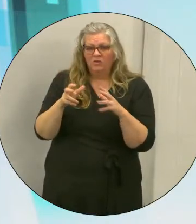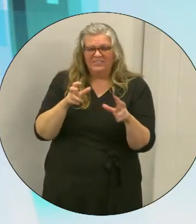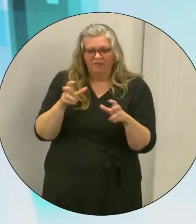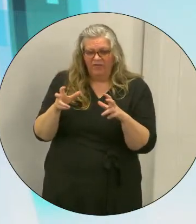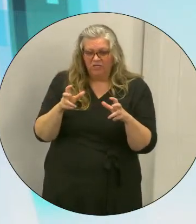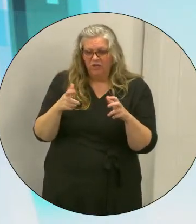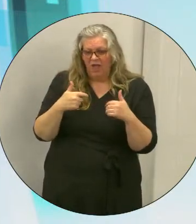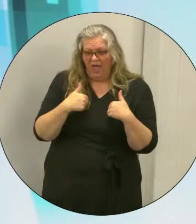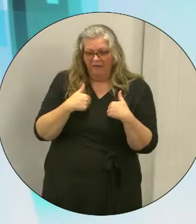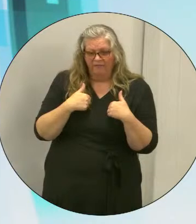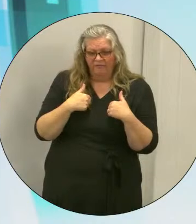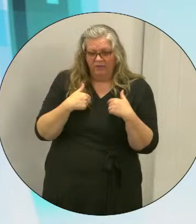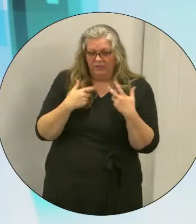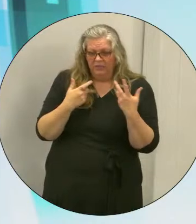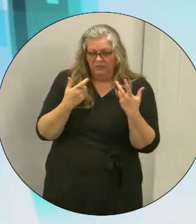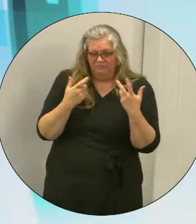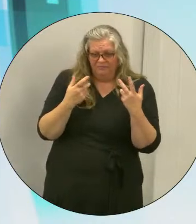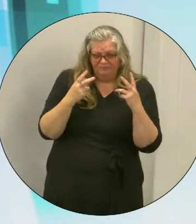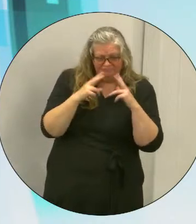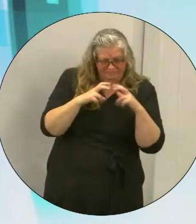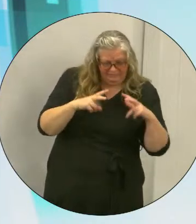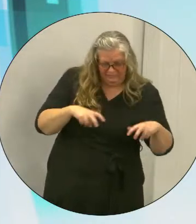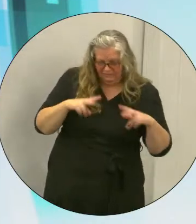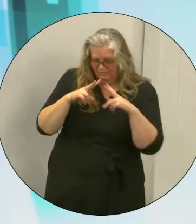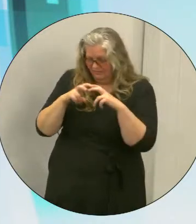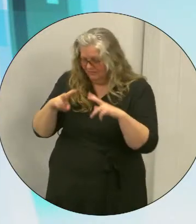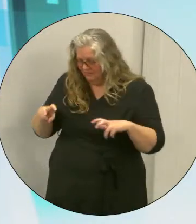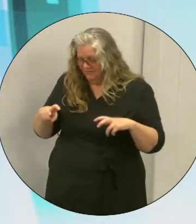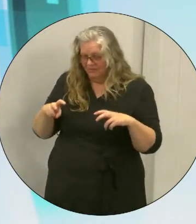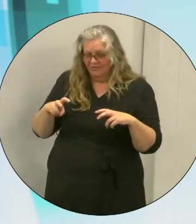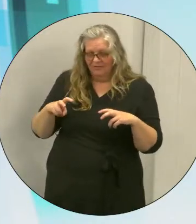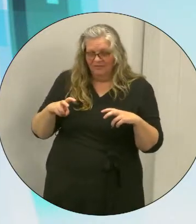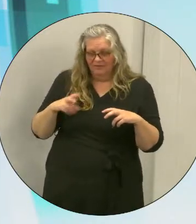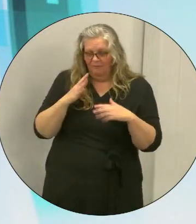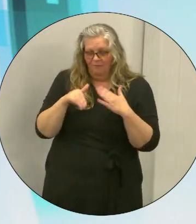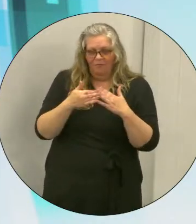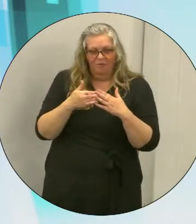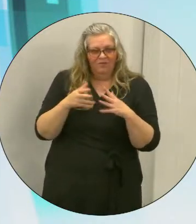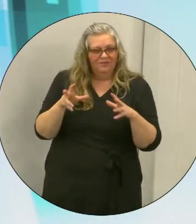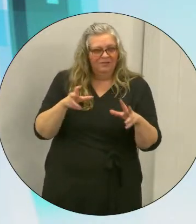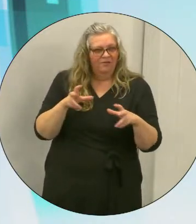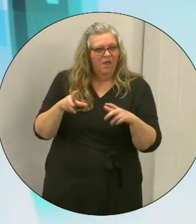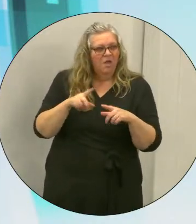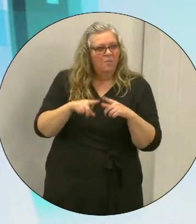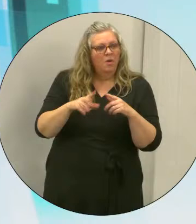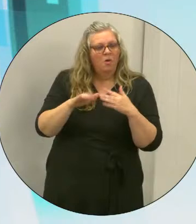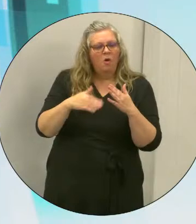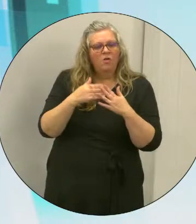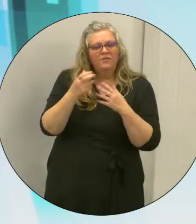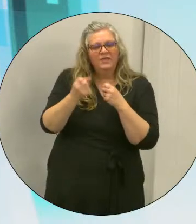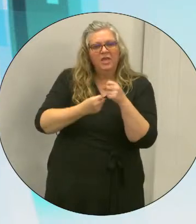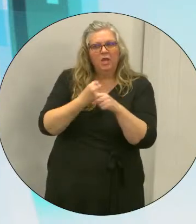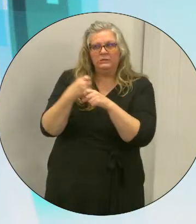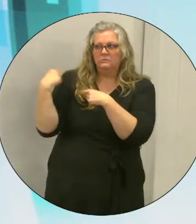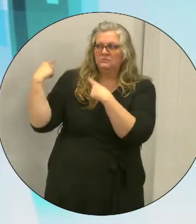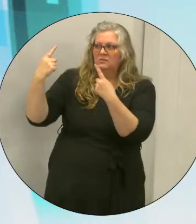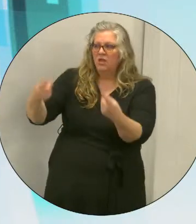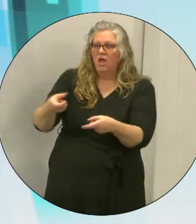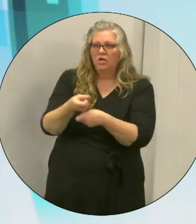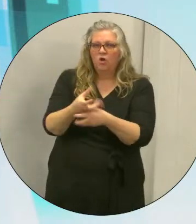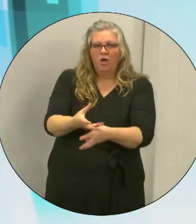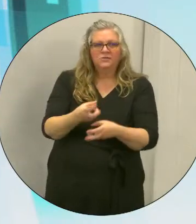them all out. They were selfish. But in all the years that I've been causing chaos, she